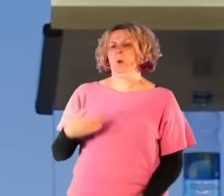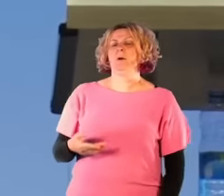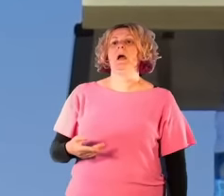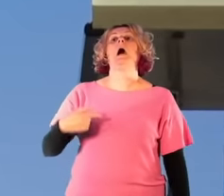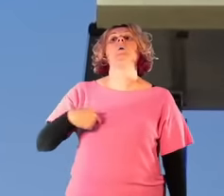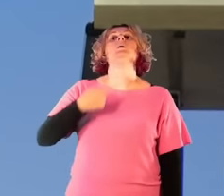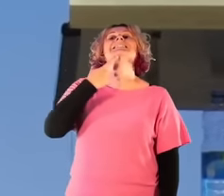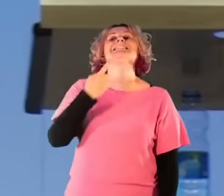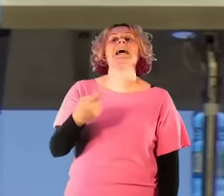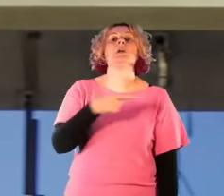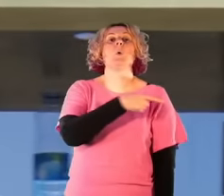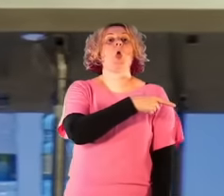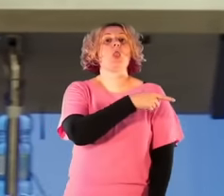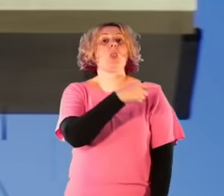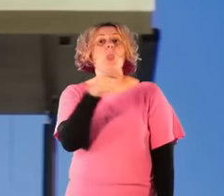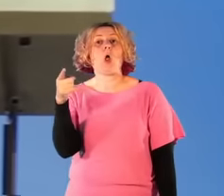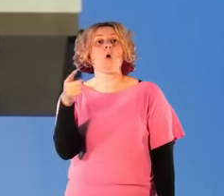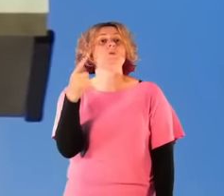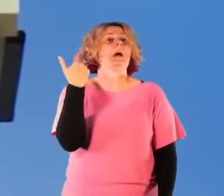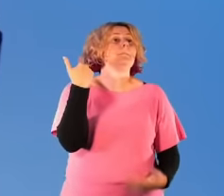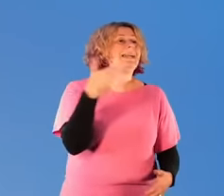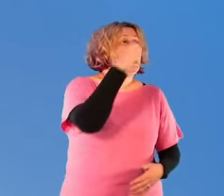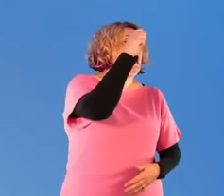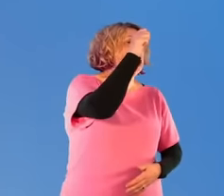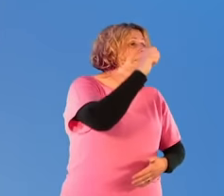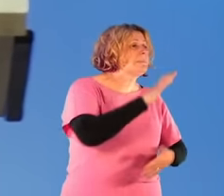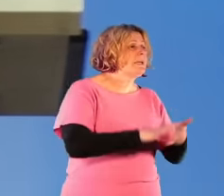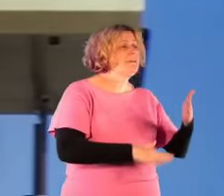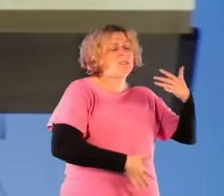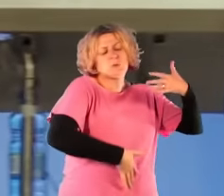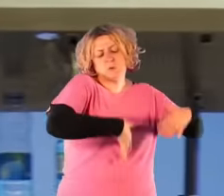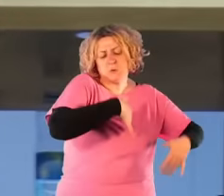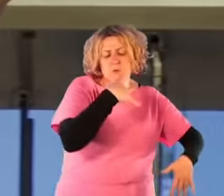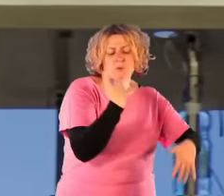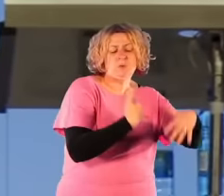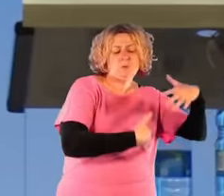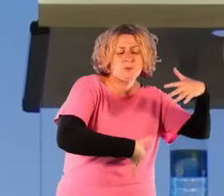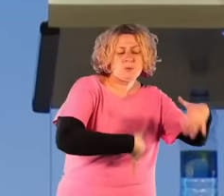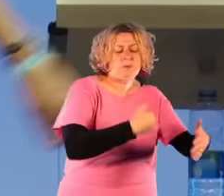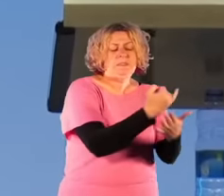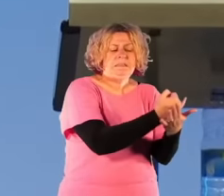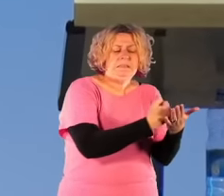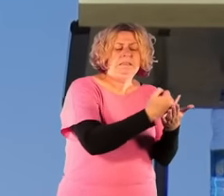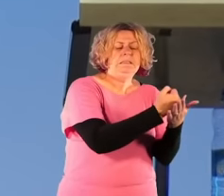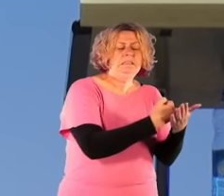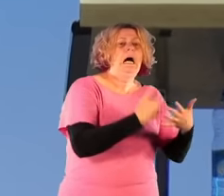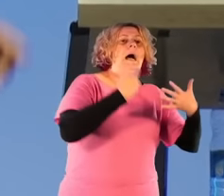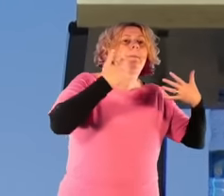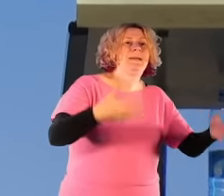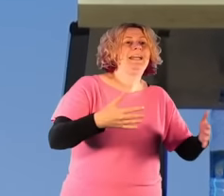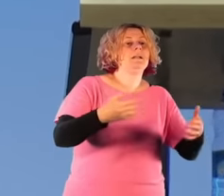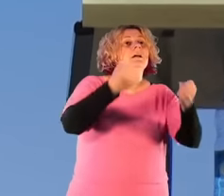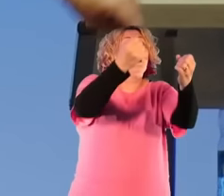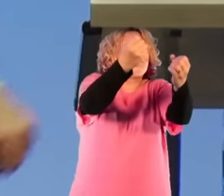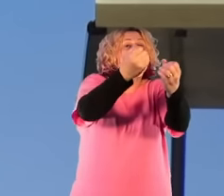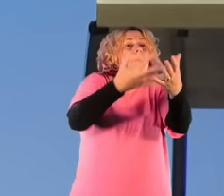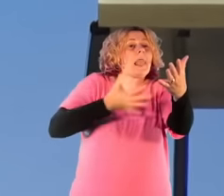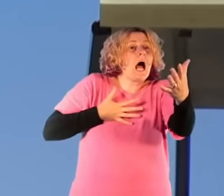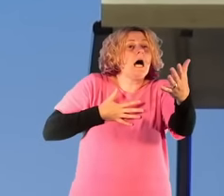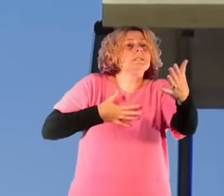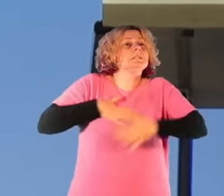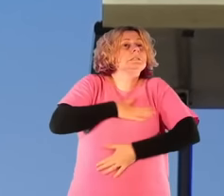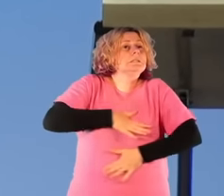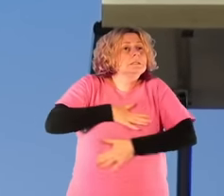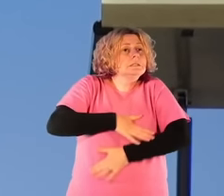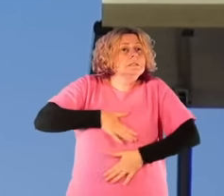you, they are those who've come out of great tribulation, and they've washed their robes, and they've made them white in the blood of the Lamb. They have been in